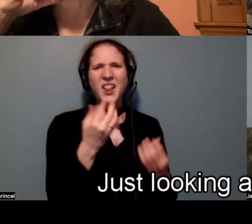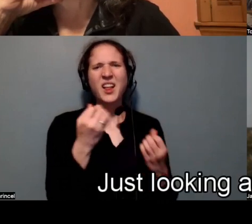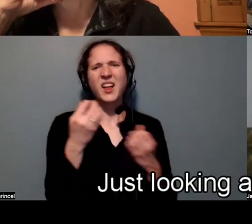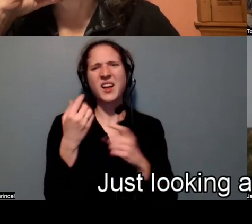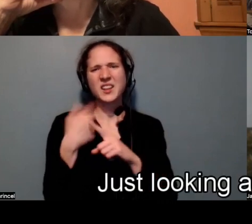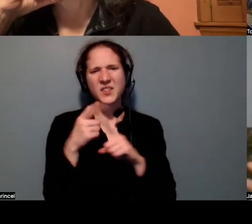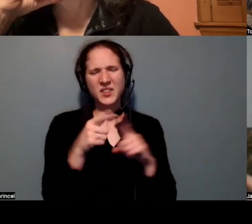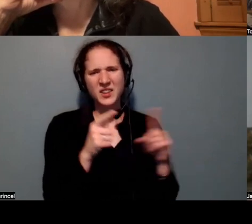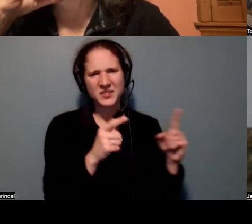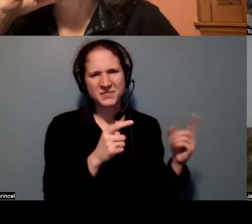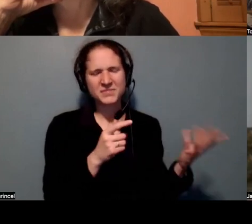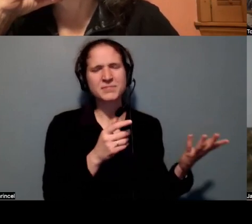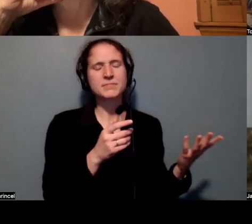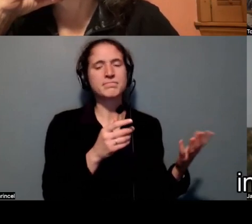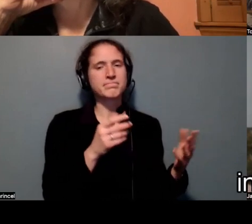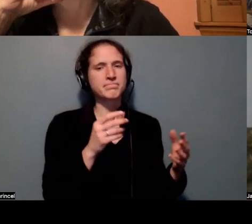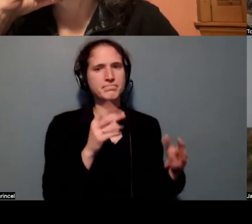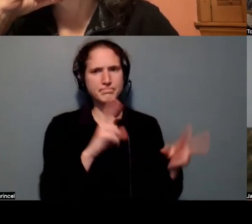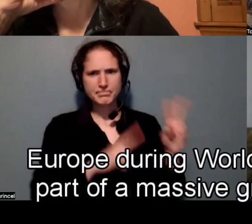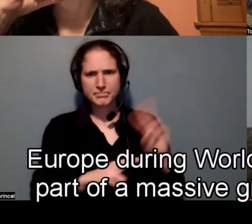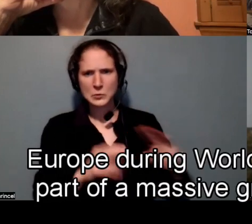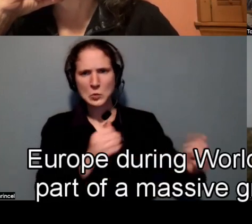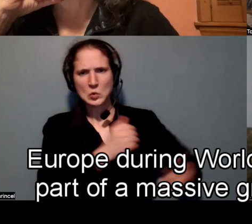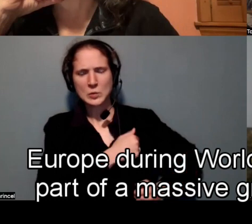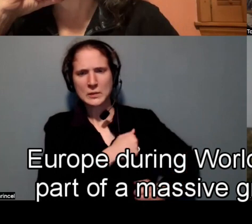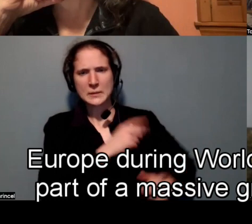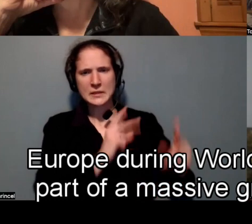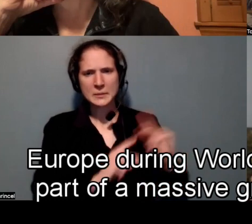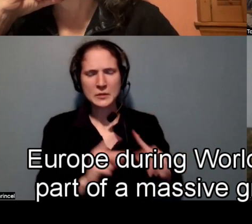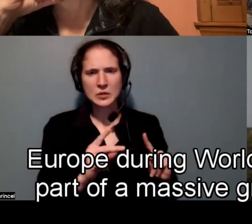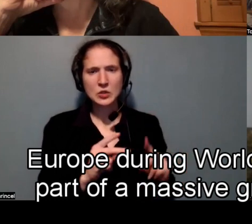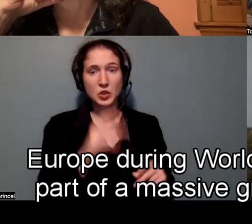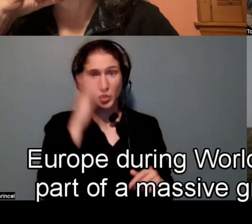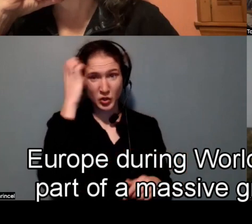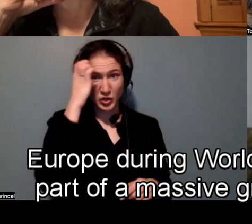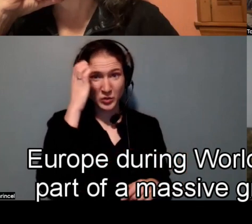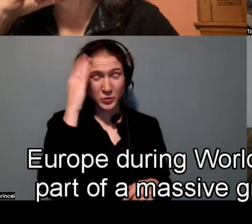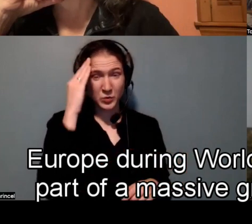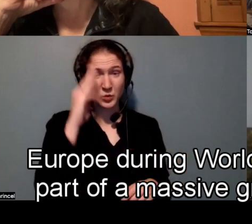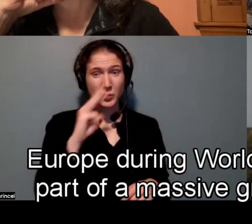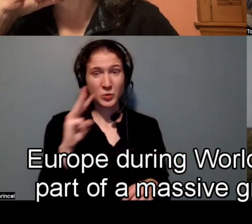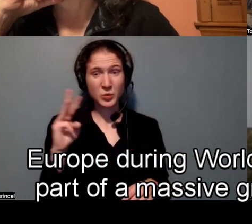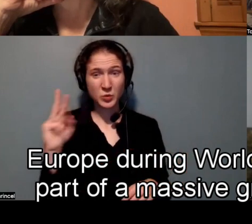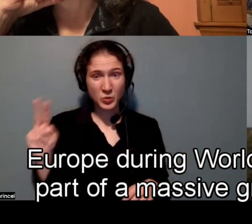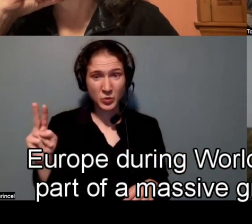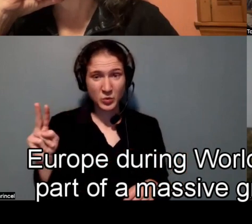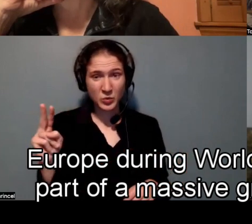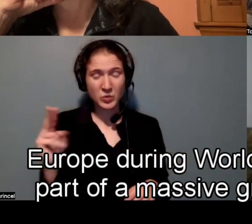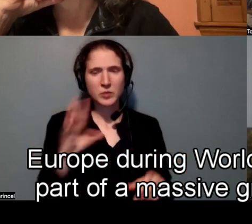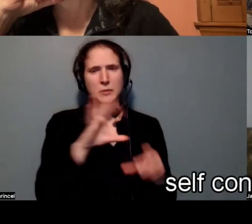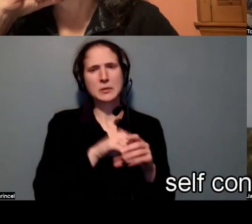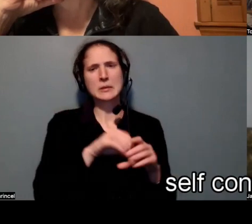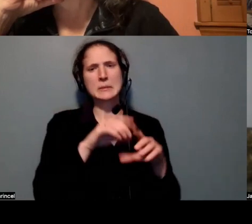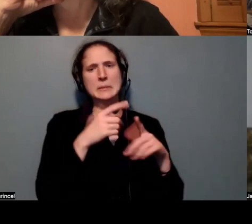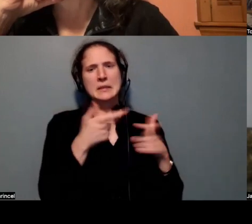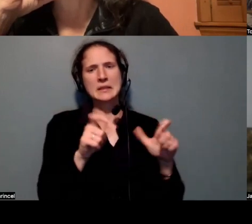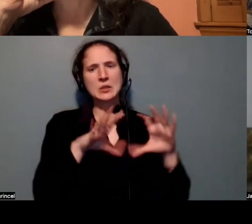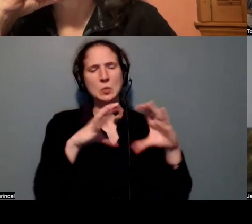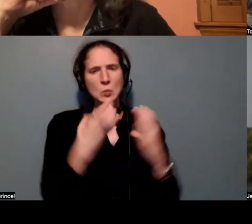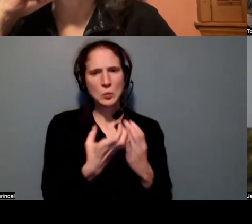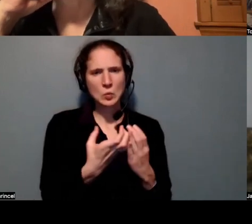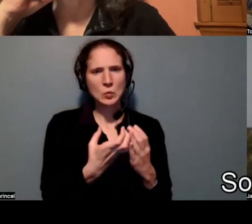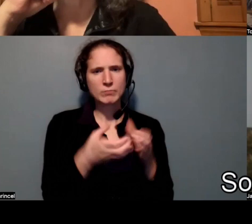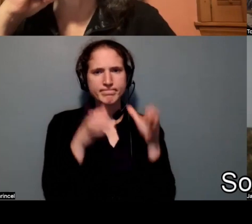Just looking at the soldiers in Europe during World War II, they were part of a massive group that was very